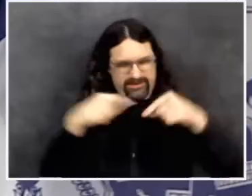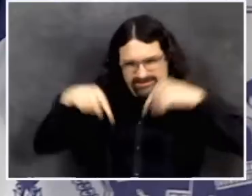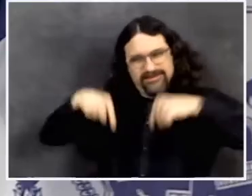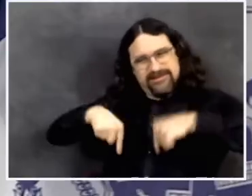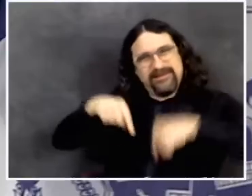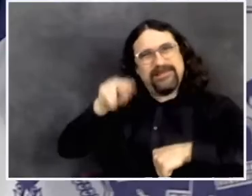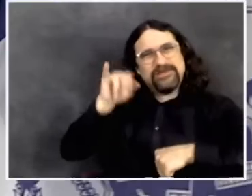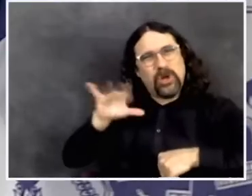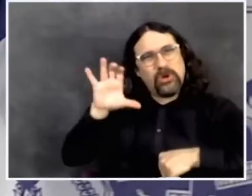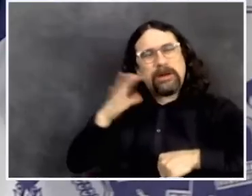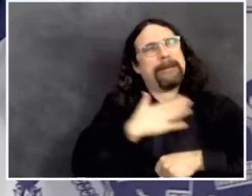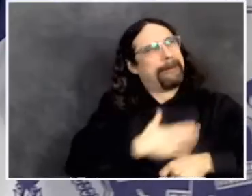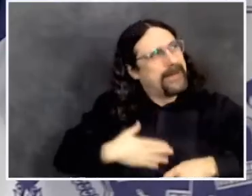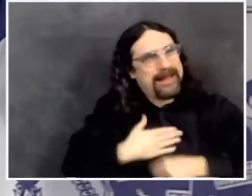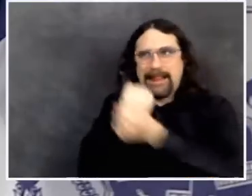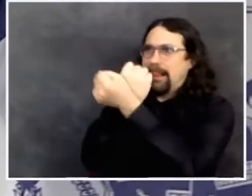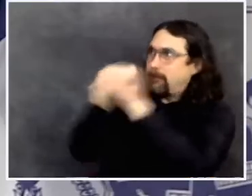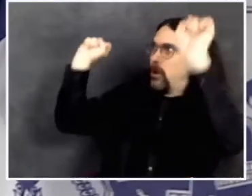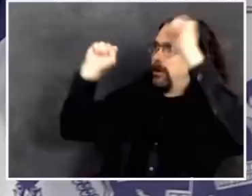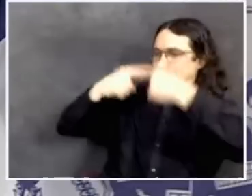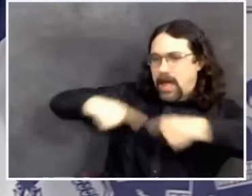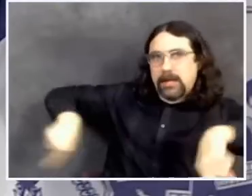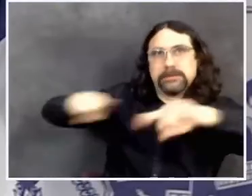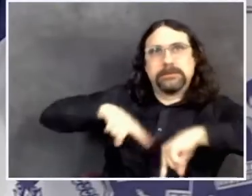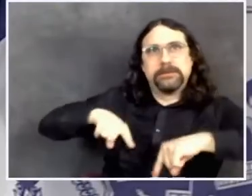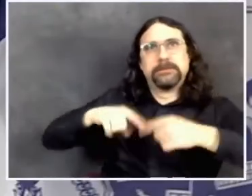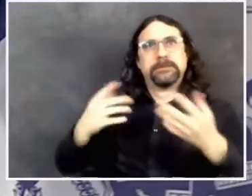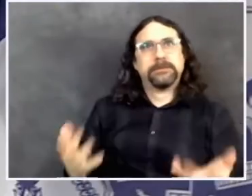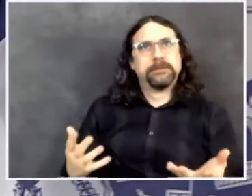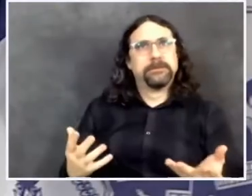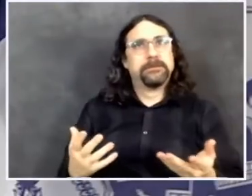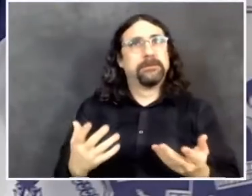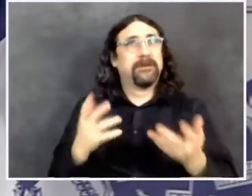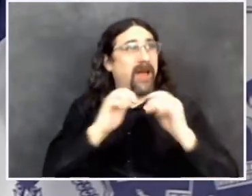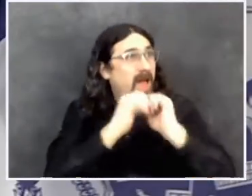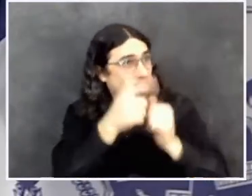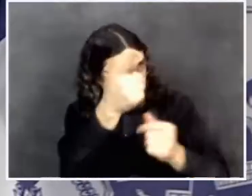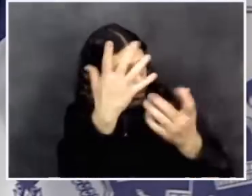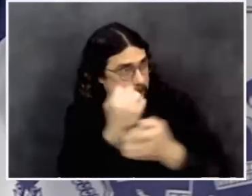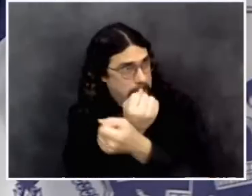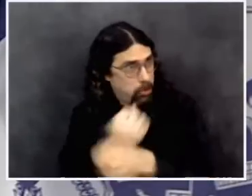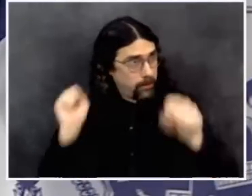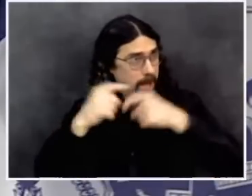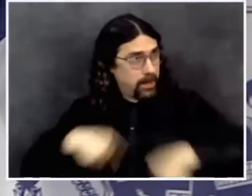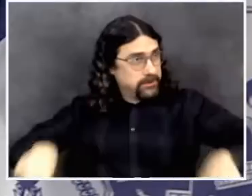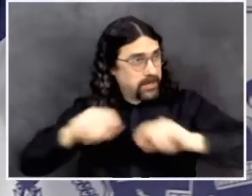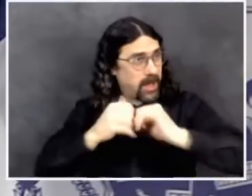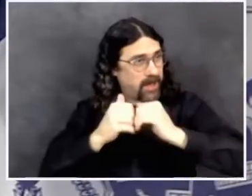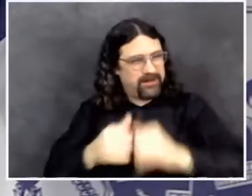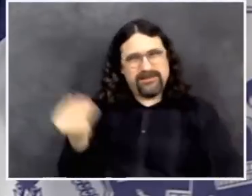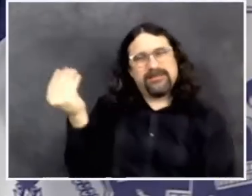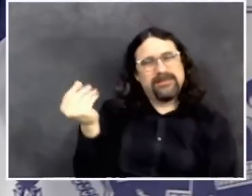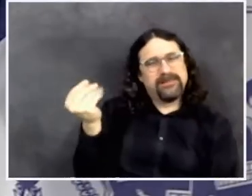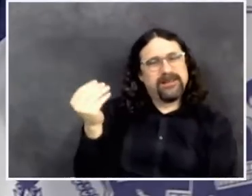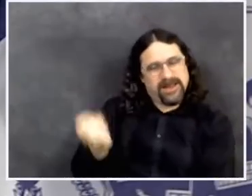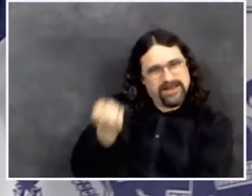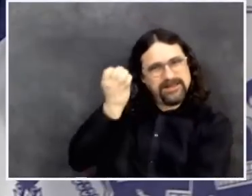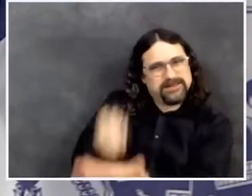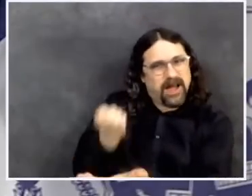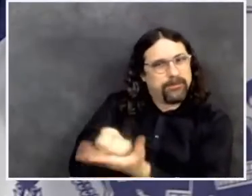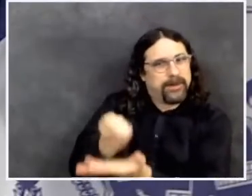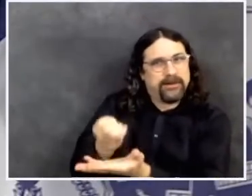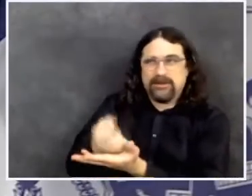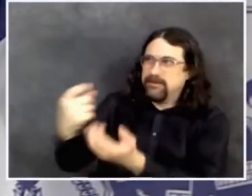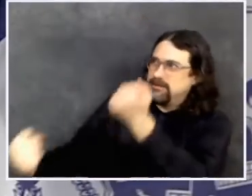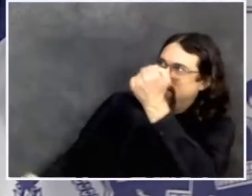us to restart our economy, but we can't do that without our cops, our firefighters, our healthcare workers, our sanitation workers,